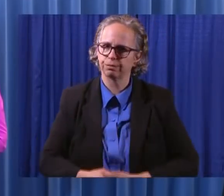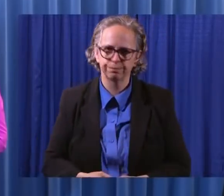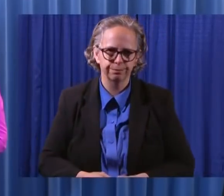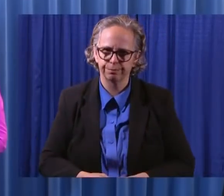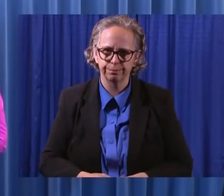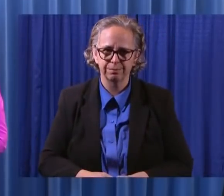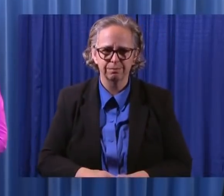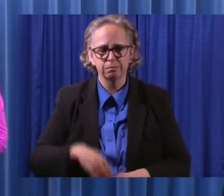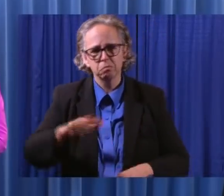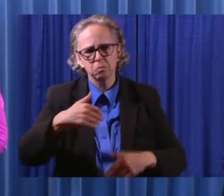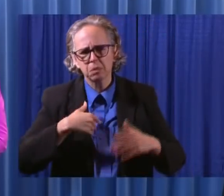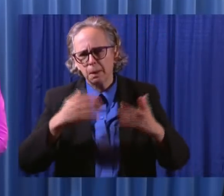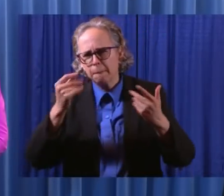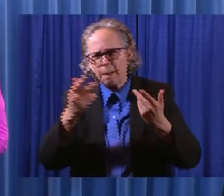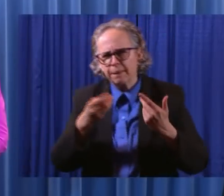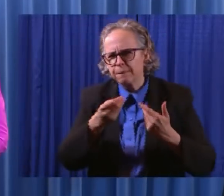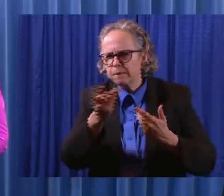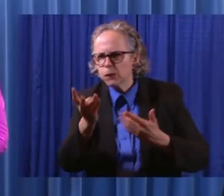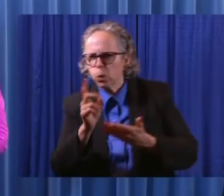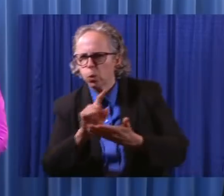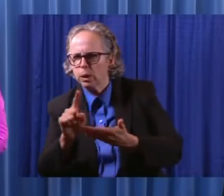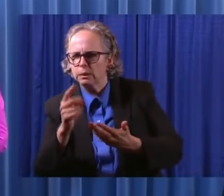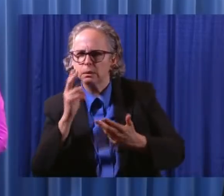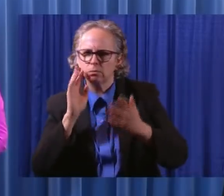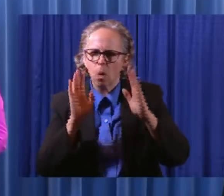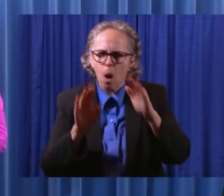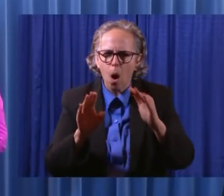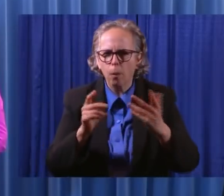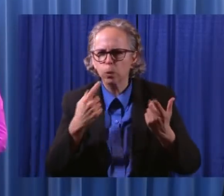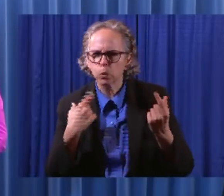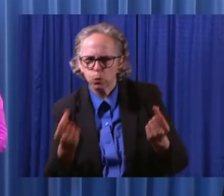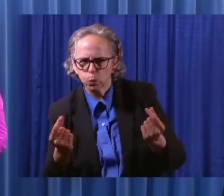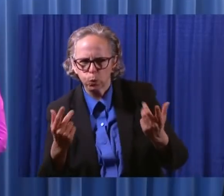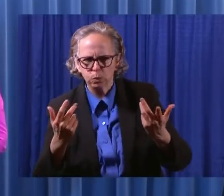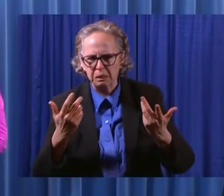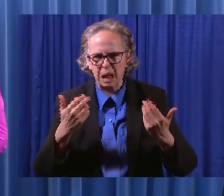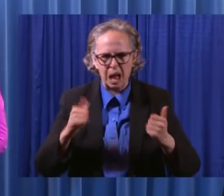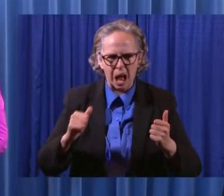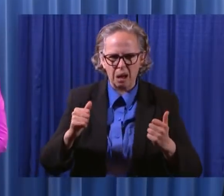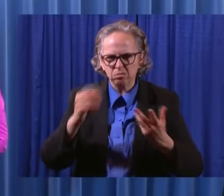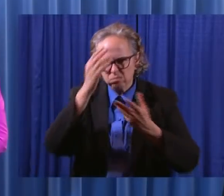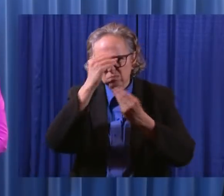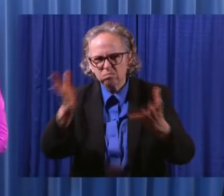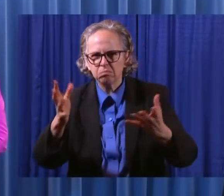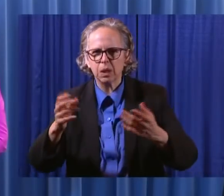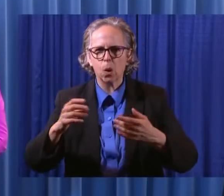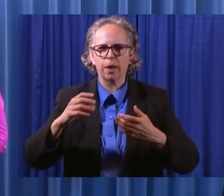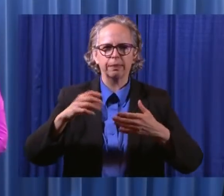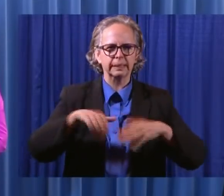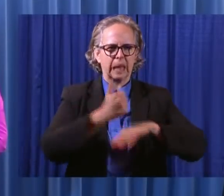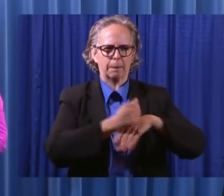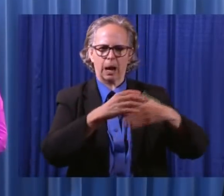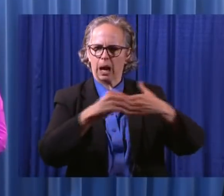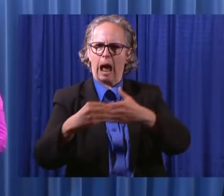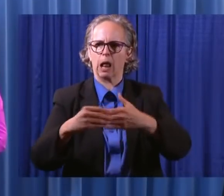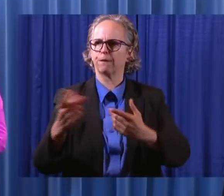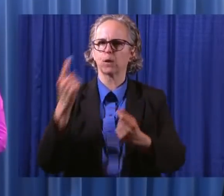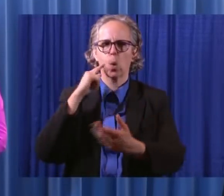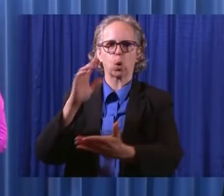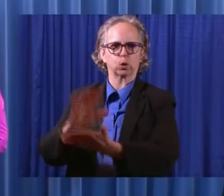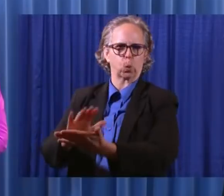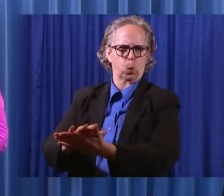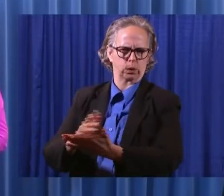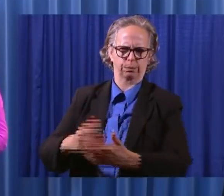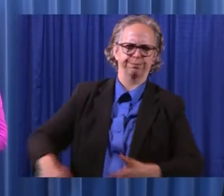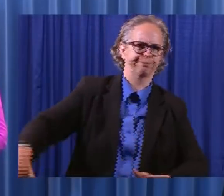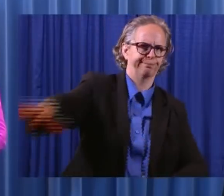within the next week be able to issue some guidelines to our schools. And I would say to all our superintendents